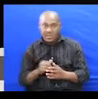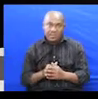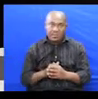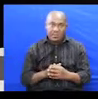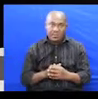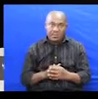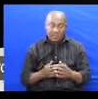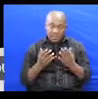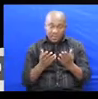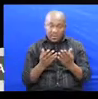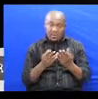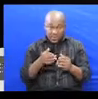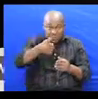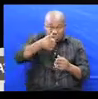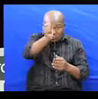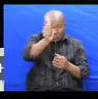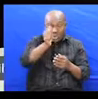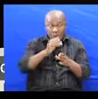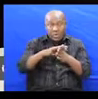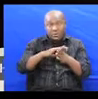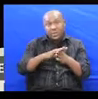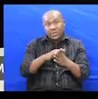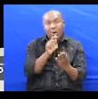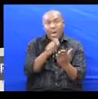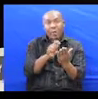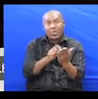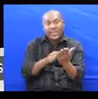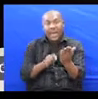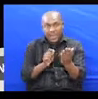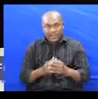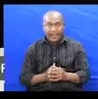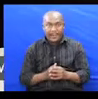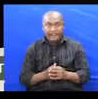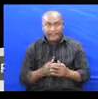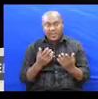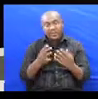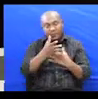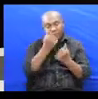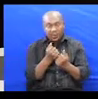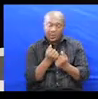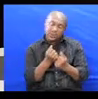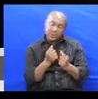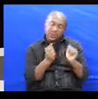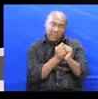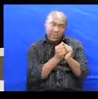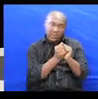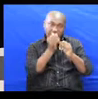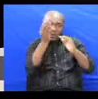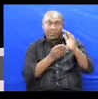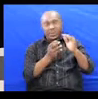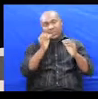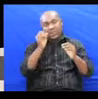Then using your calculator, I know you are allowed to use the calculator. Then if you take 10 divided by 0.4,